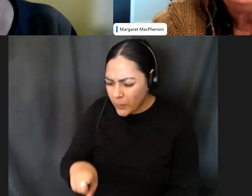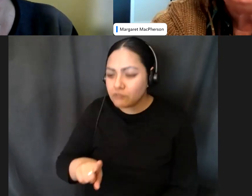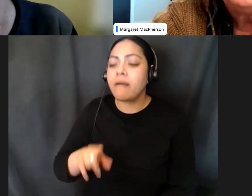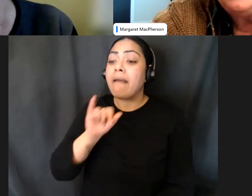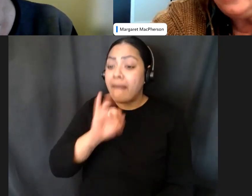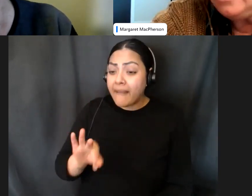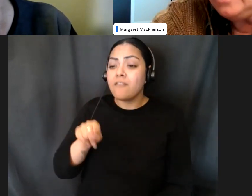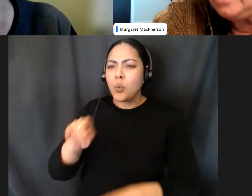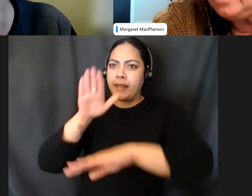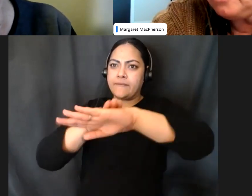how to